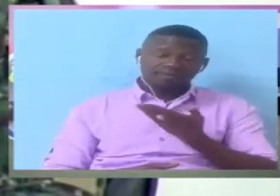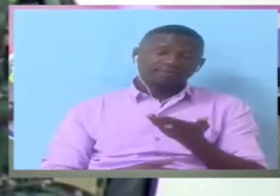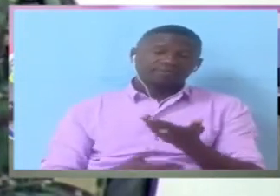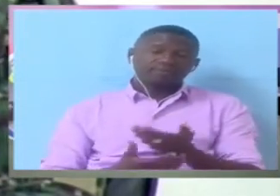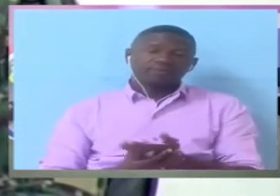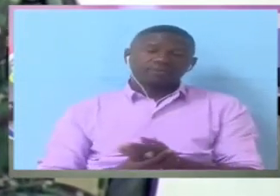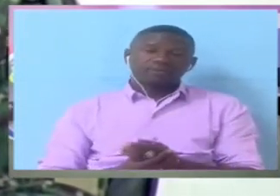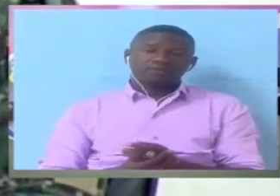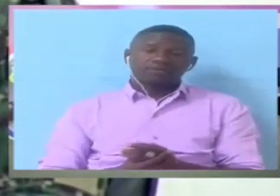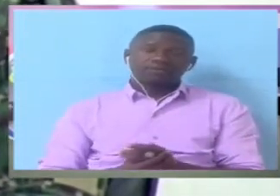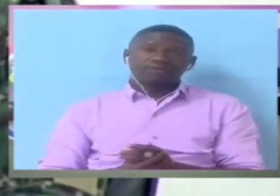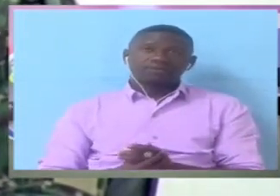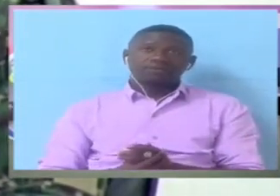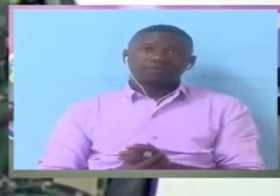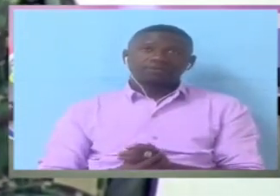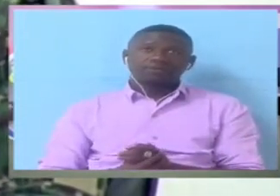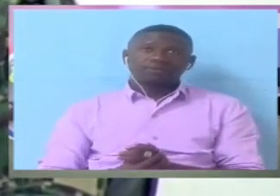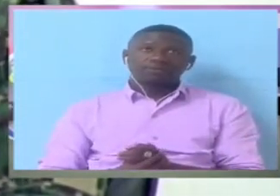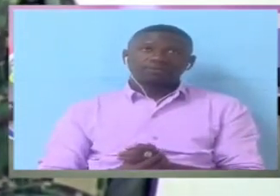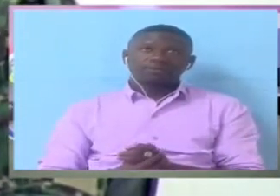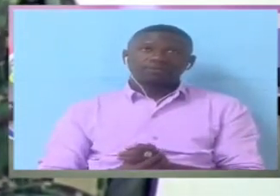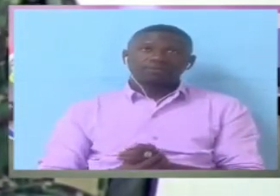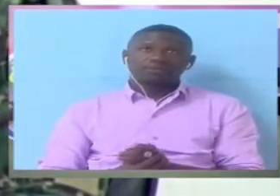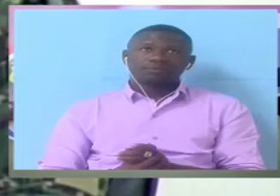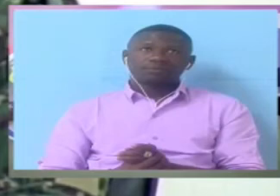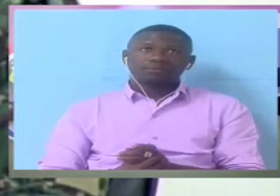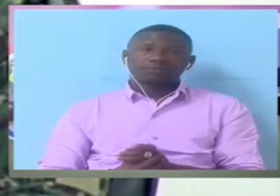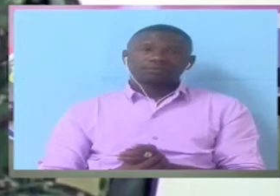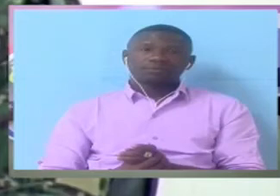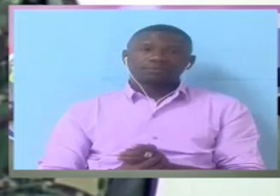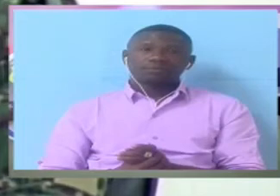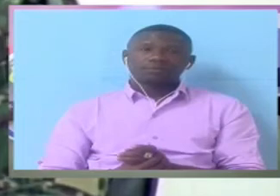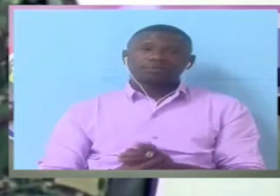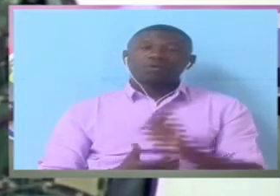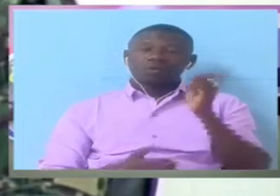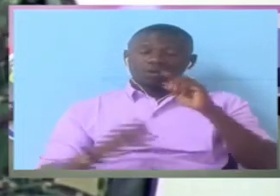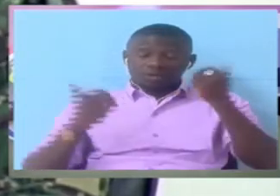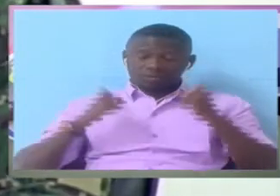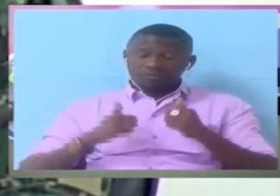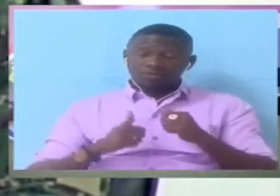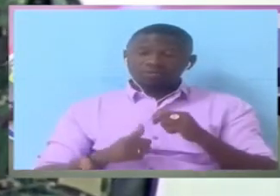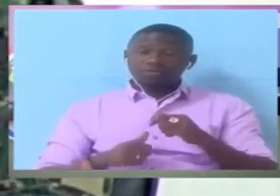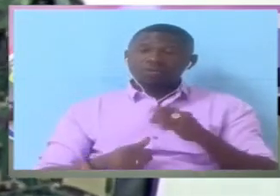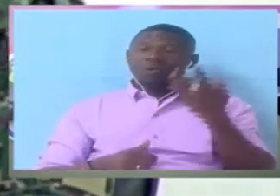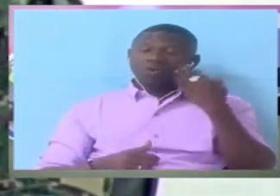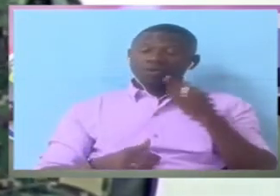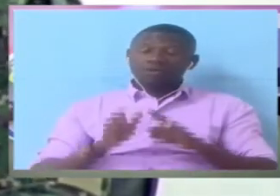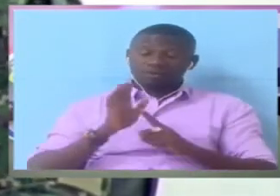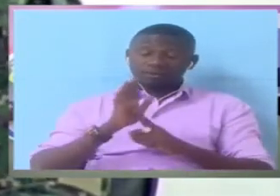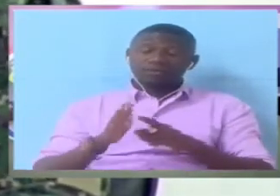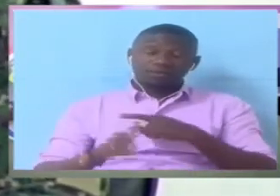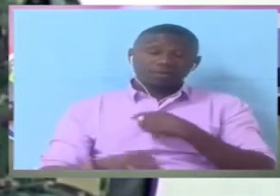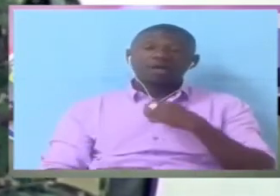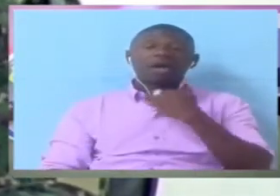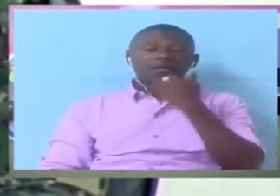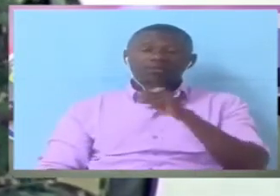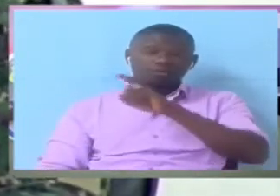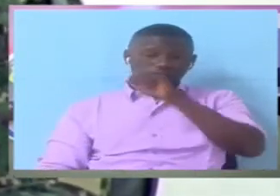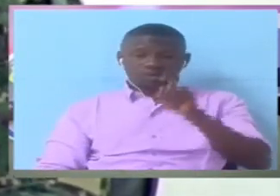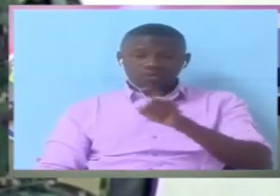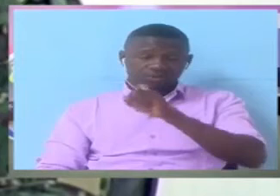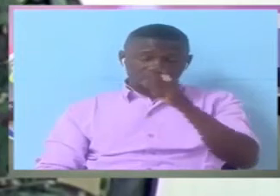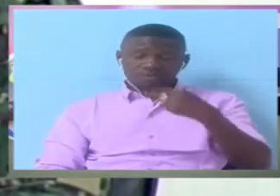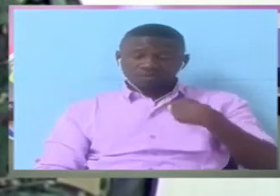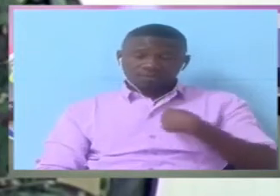But that was what happened is that when they were questioning me, Bari men keta wala nyinde wato men ay tarta